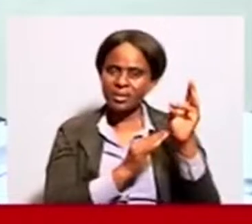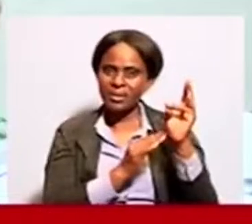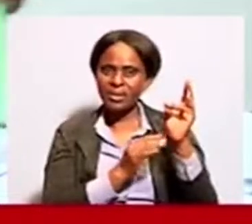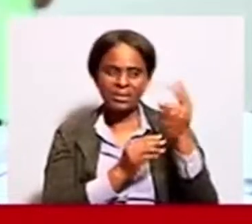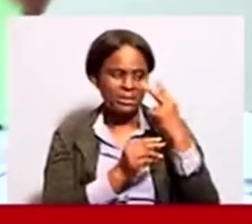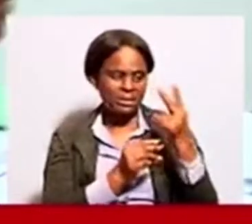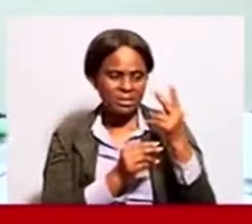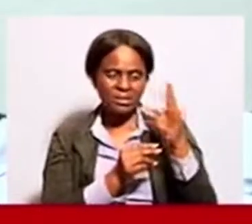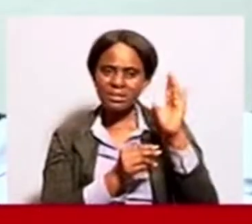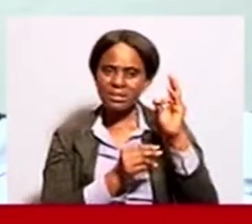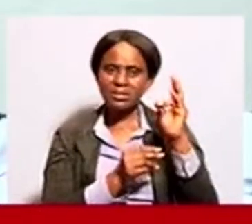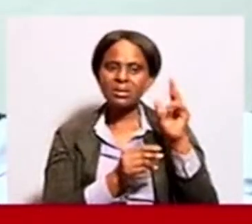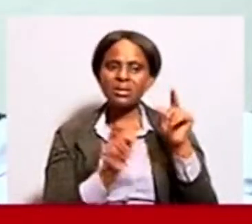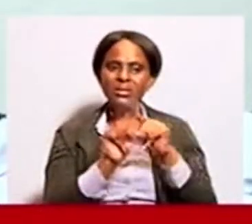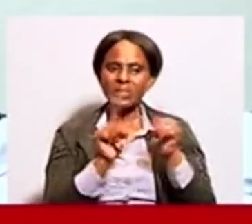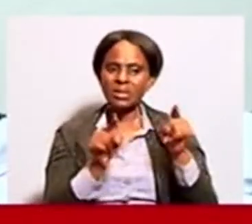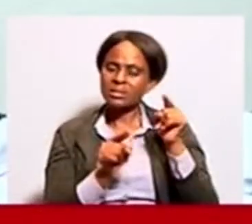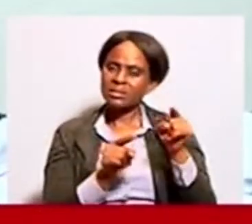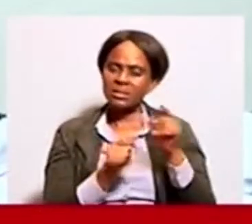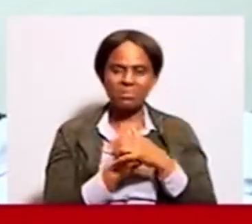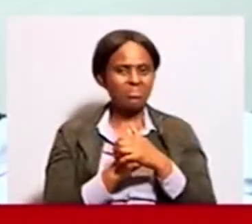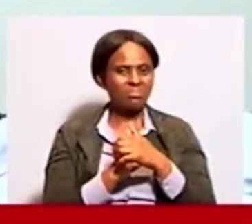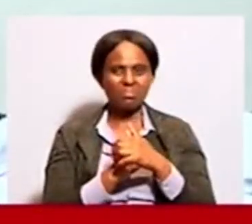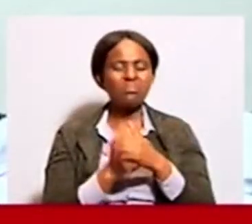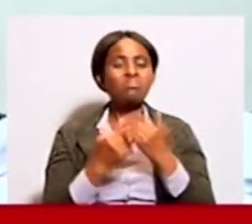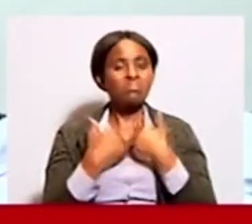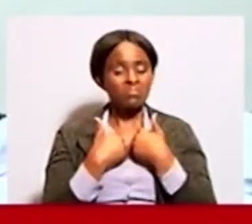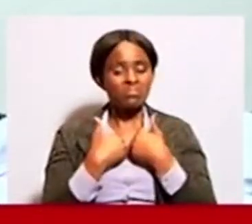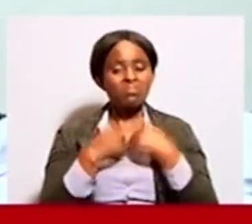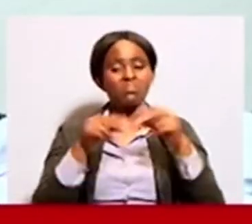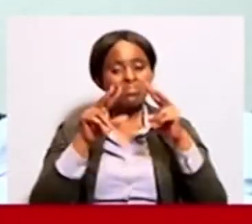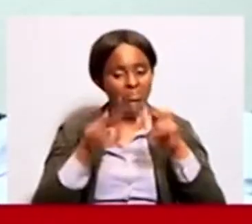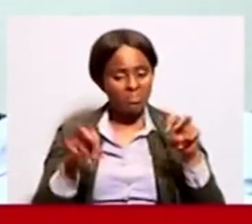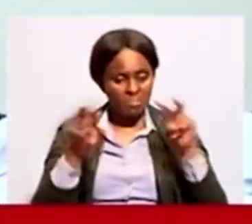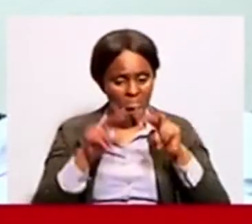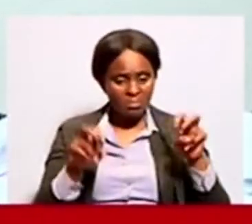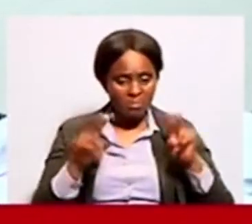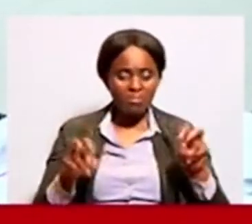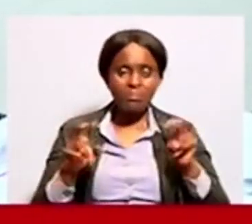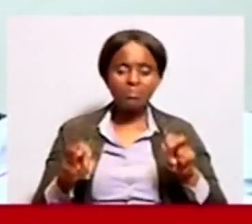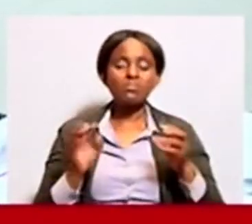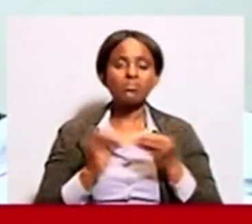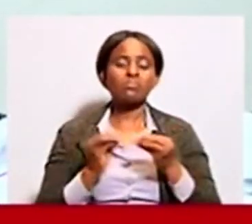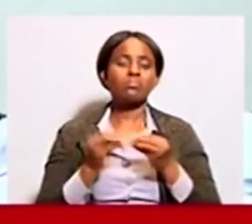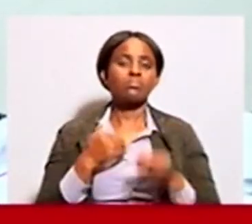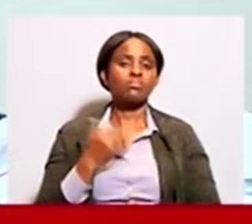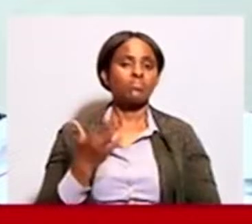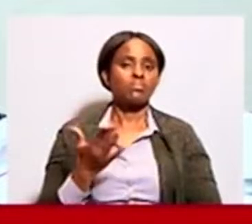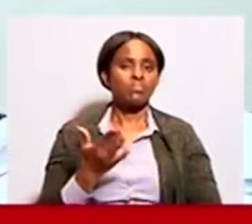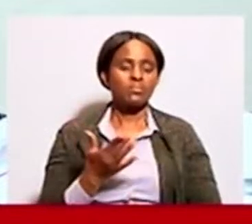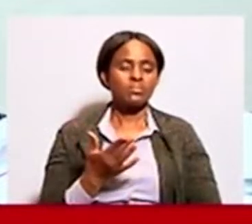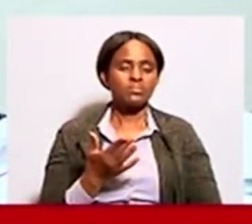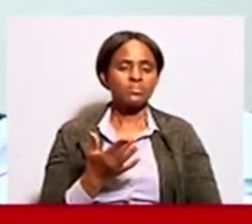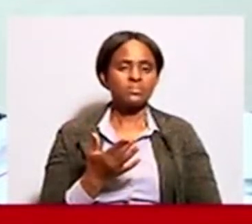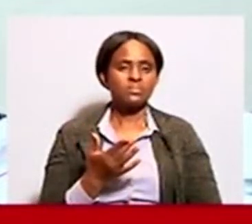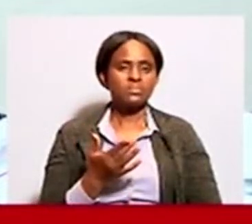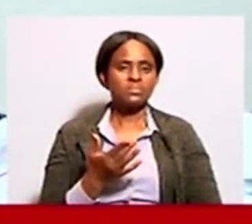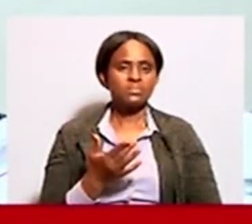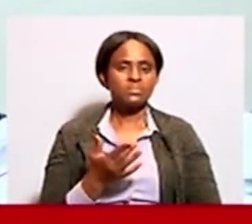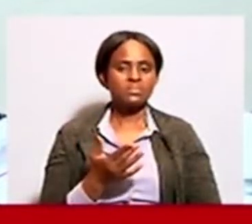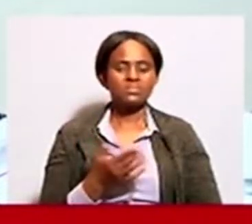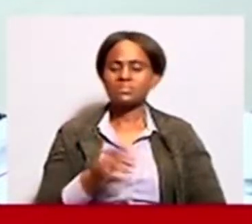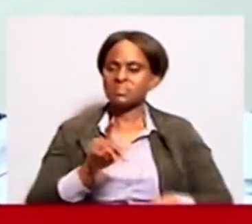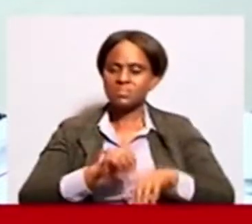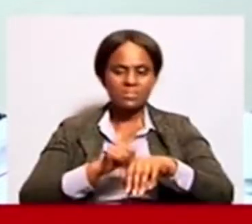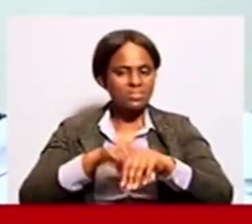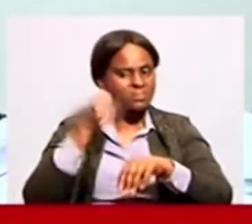at 7, you get. But this one, we have to start checking. You have to, it takes time